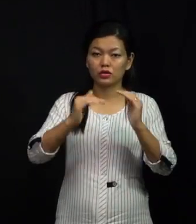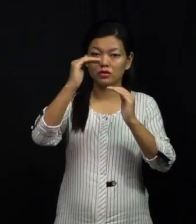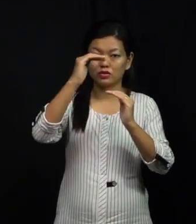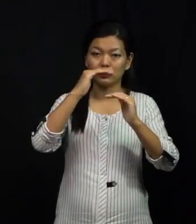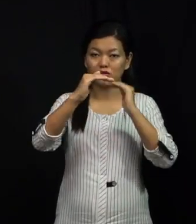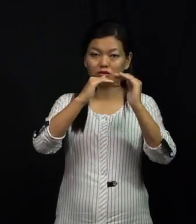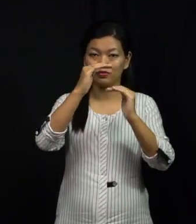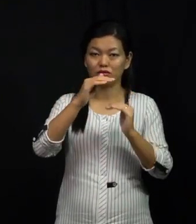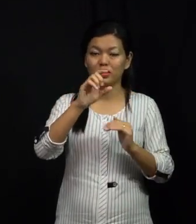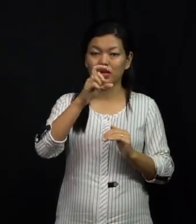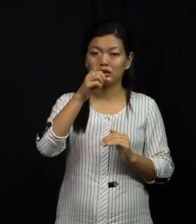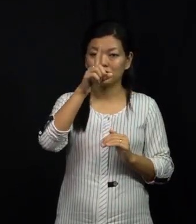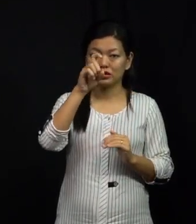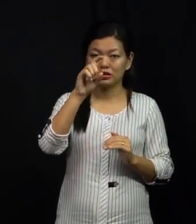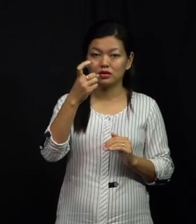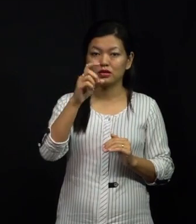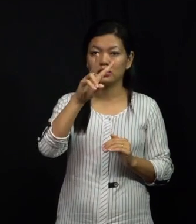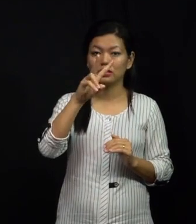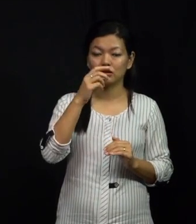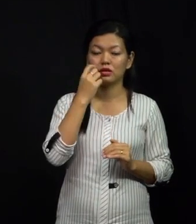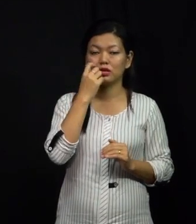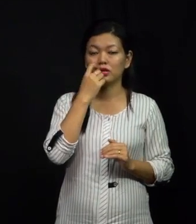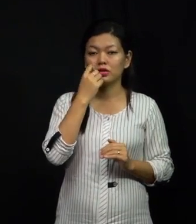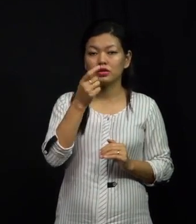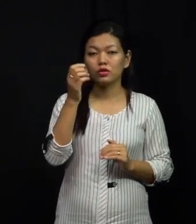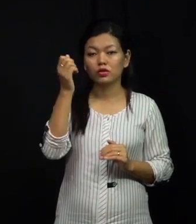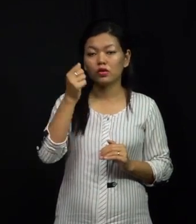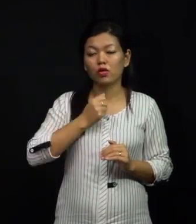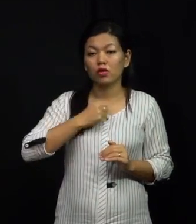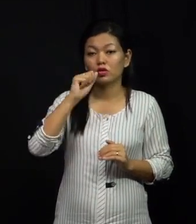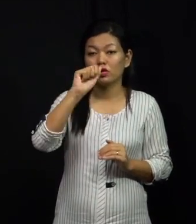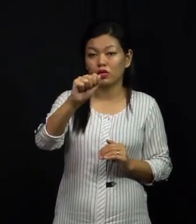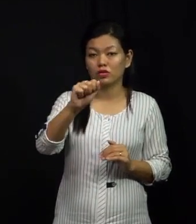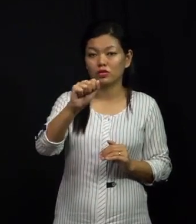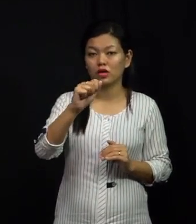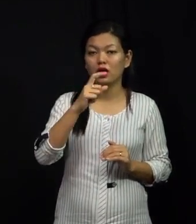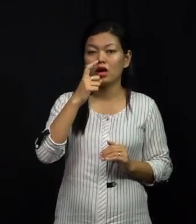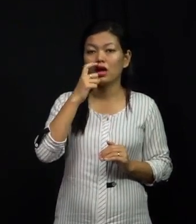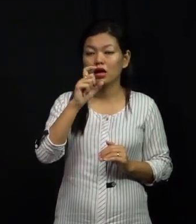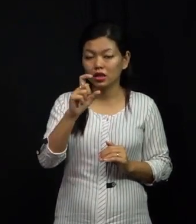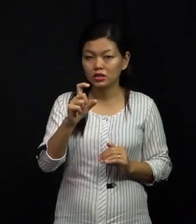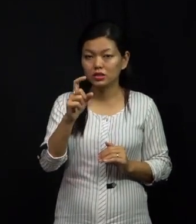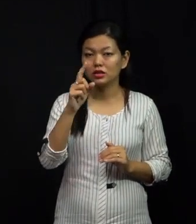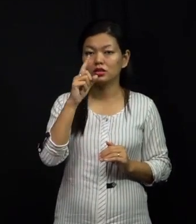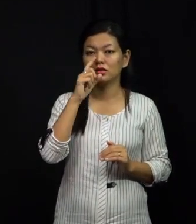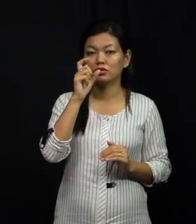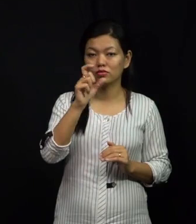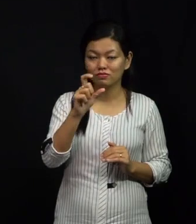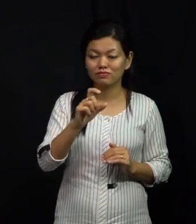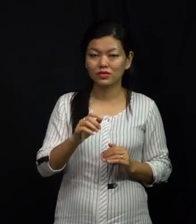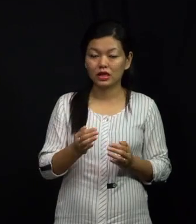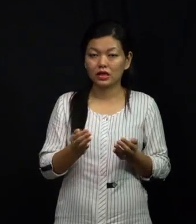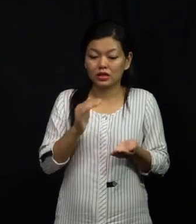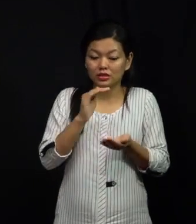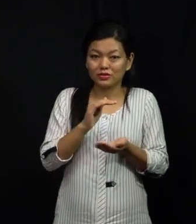even your little brothers and sisters, right? So you can imagine that baby within the 2 years of its life. How does